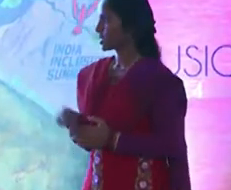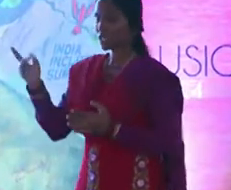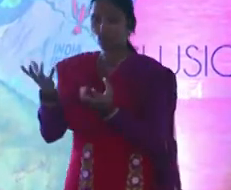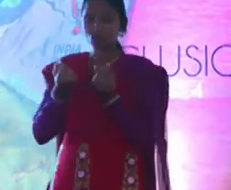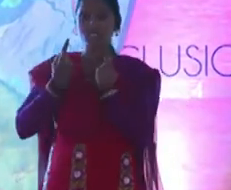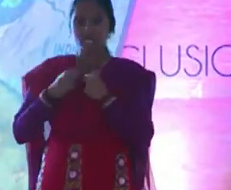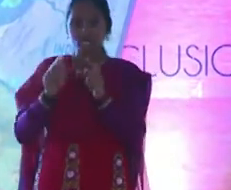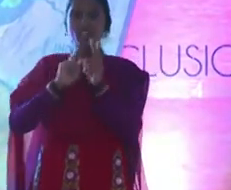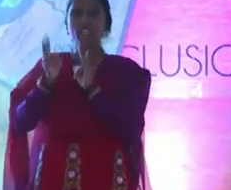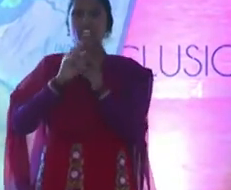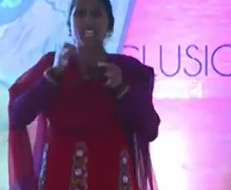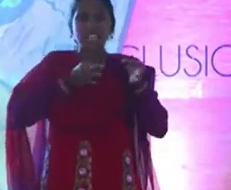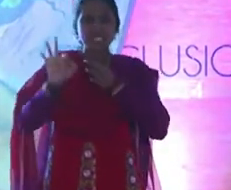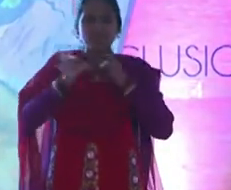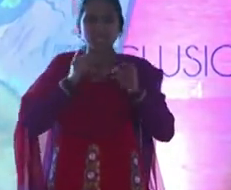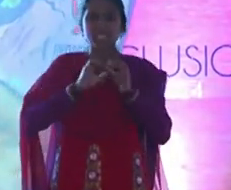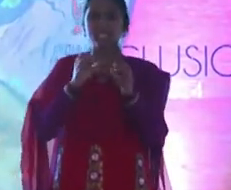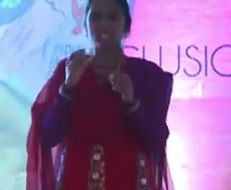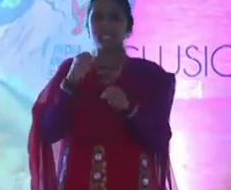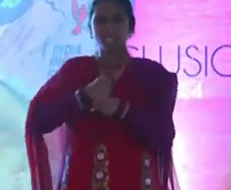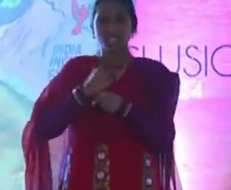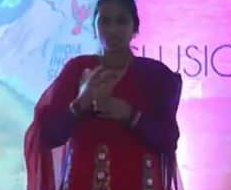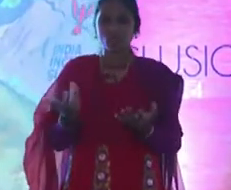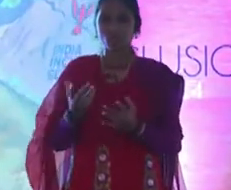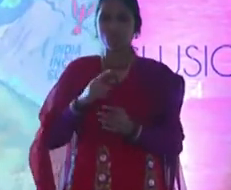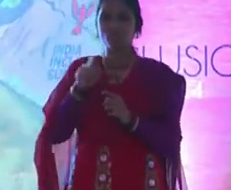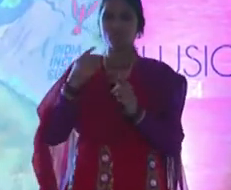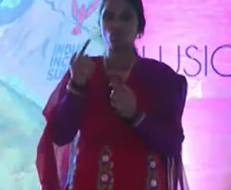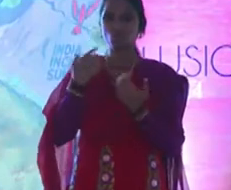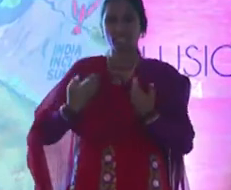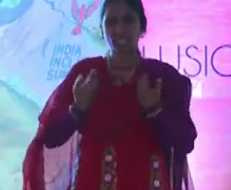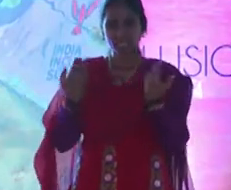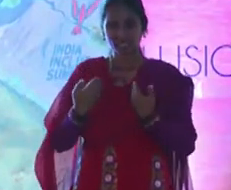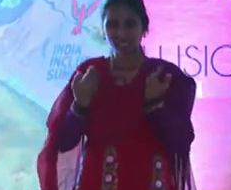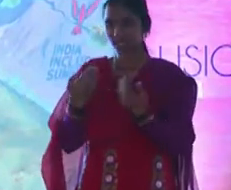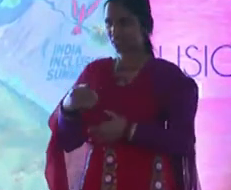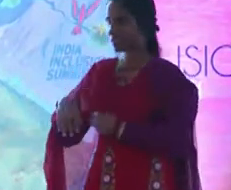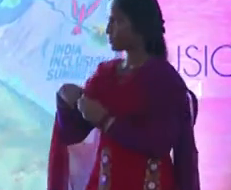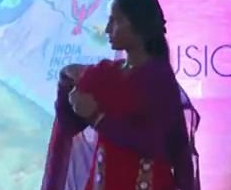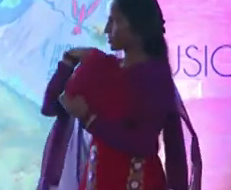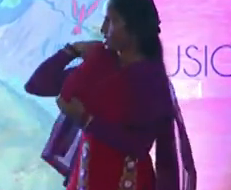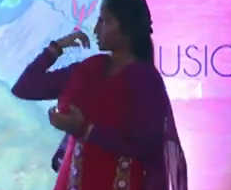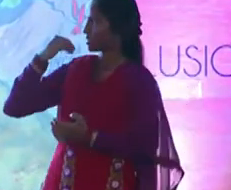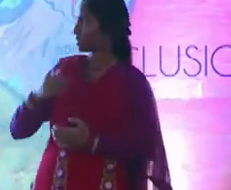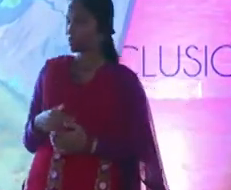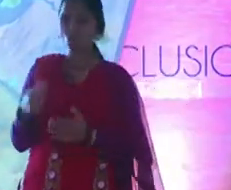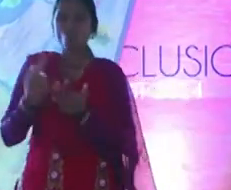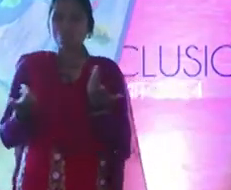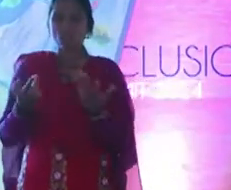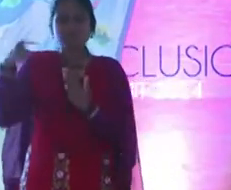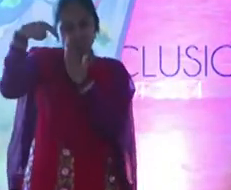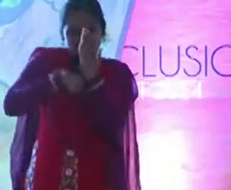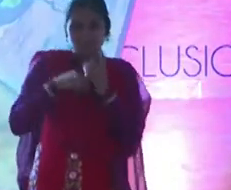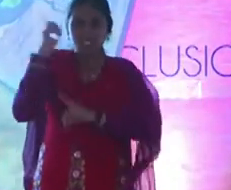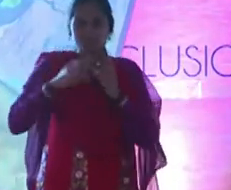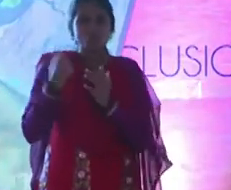the department, because quite a few, particularly those who are young, wouldn't really know what exactly is the Department of Disability Affairs. I'll